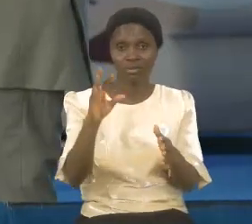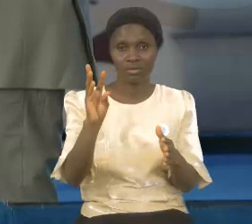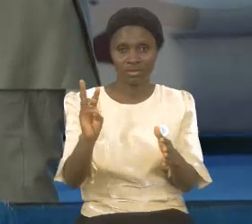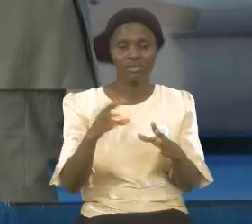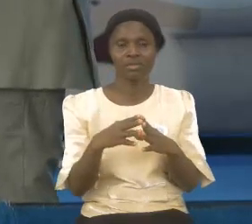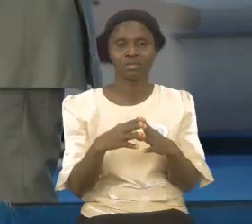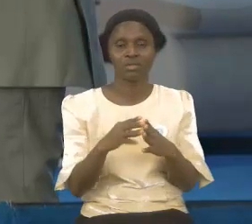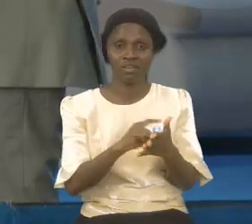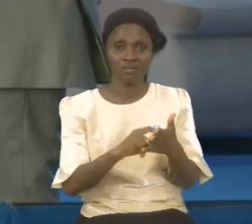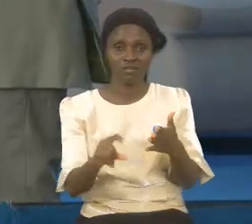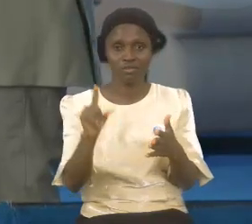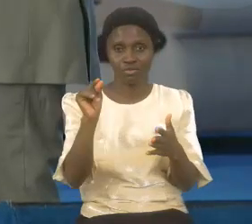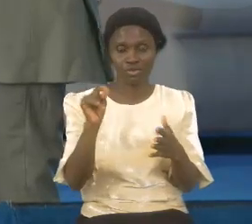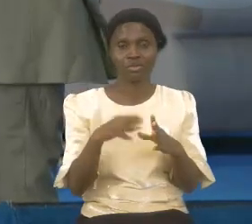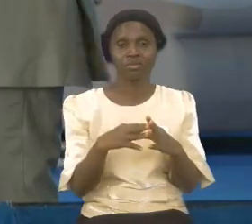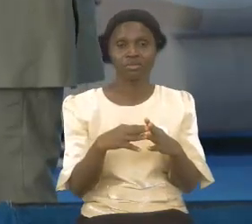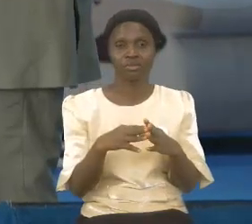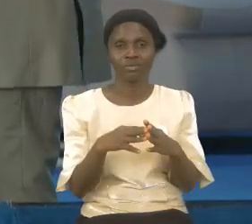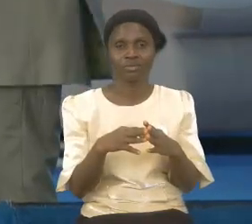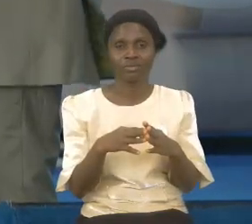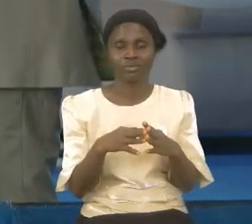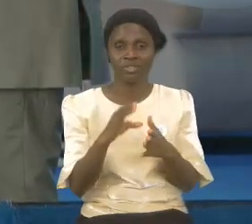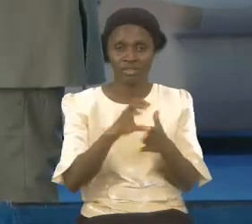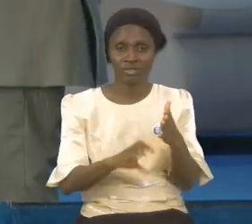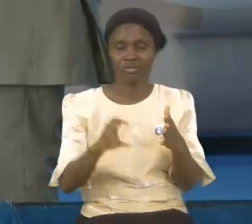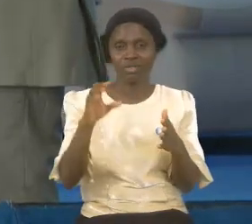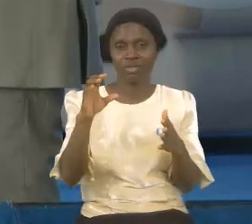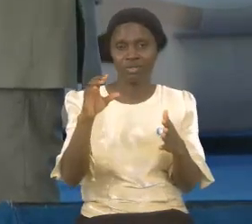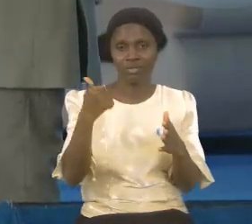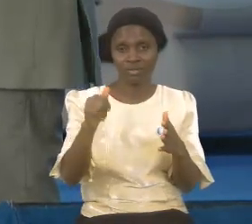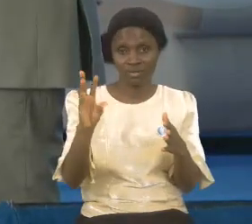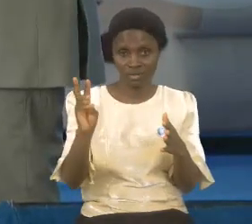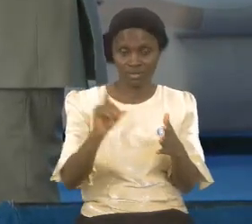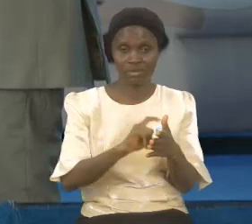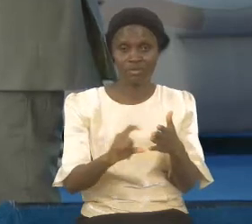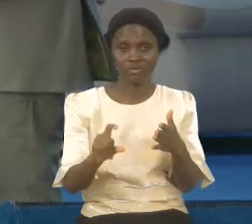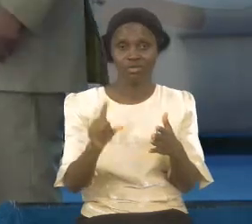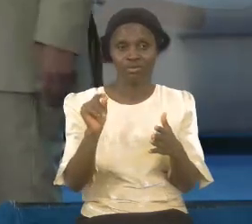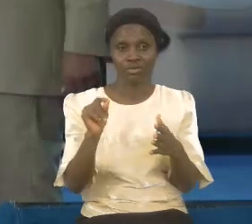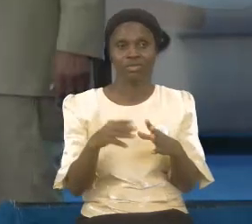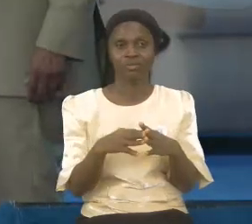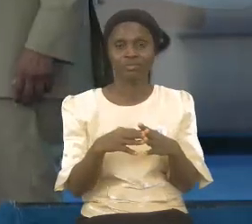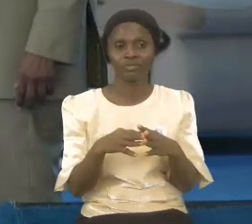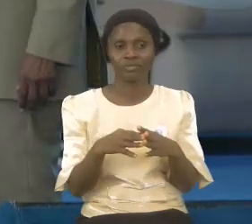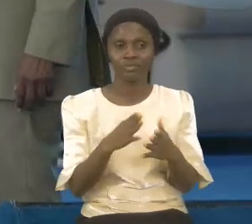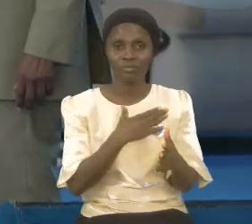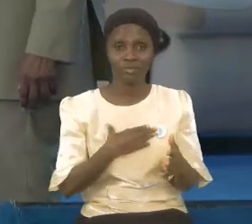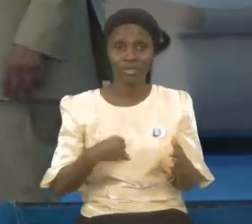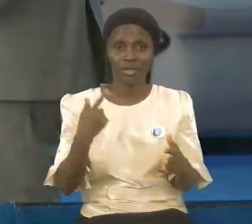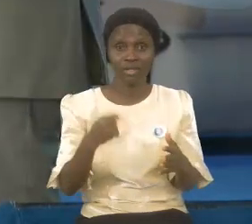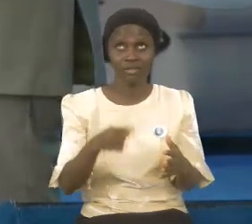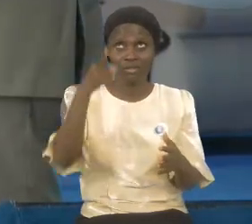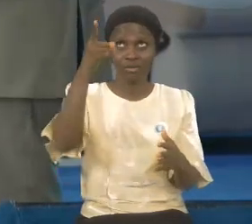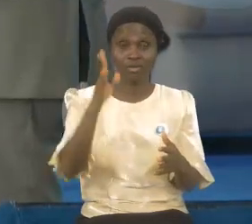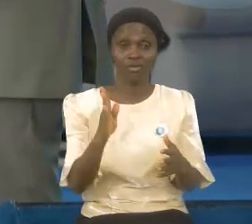verse 20. Romans chapter 16, we're reading from verse 20. And the God of